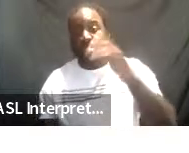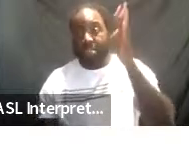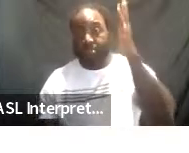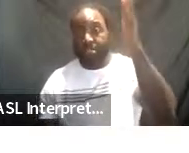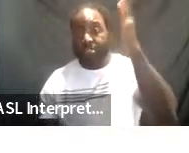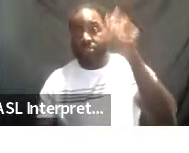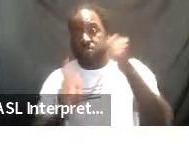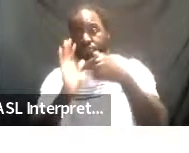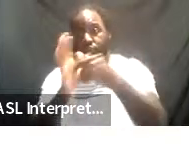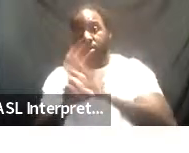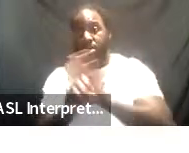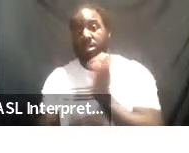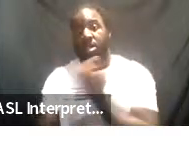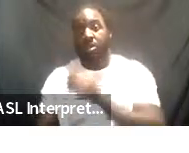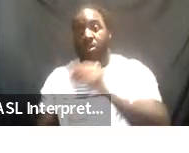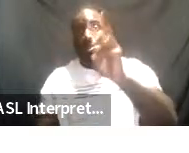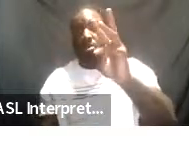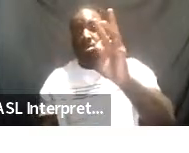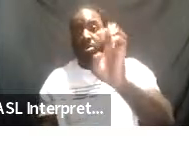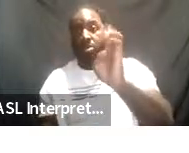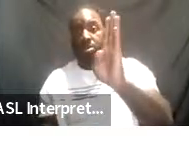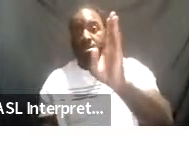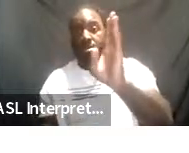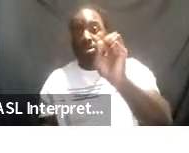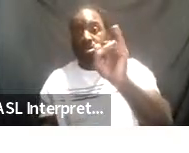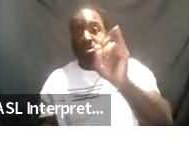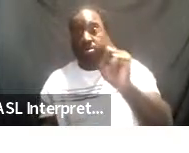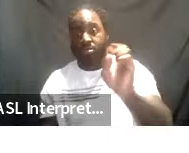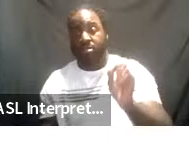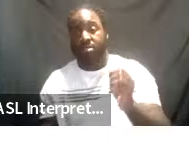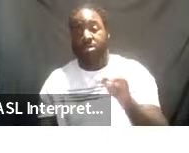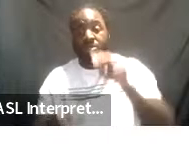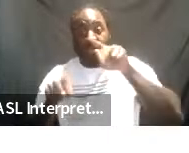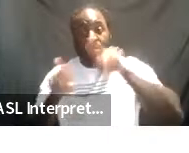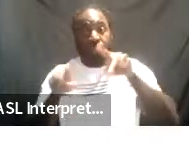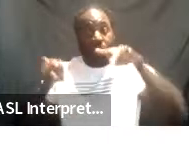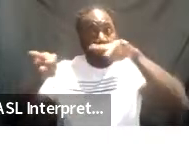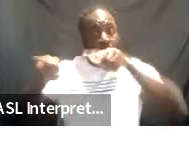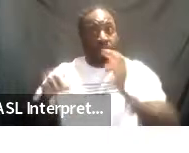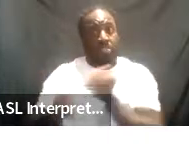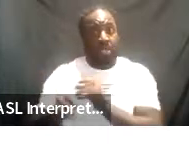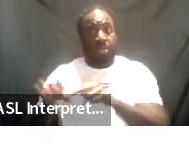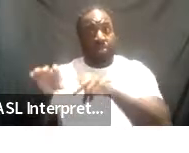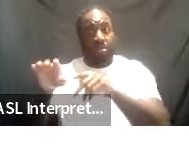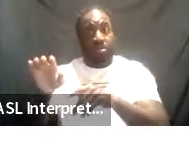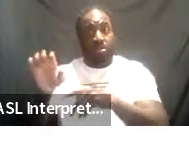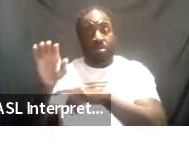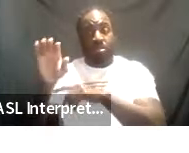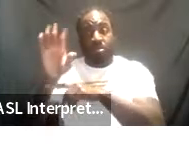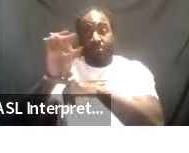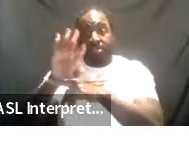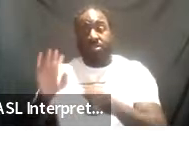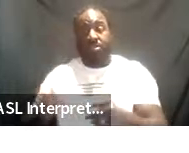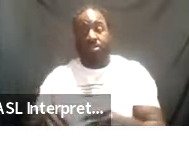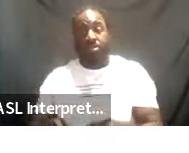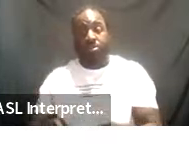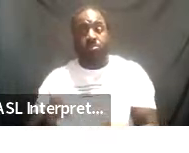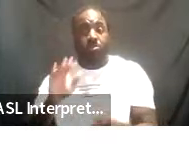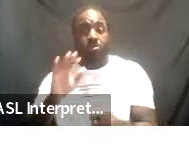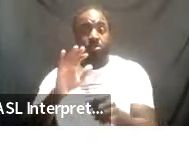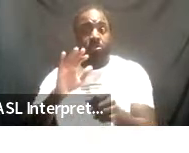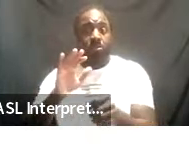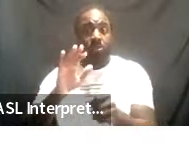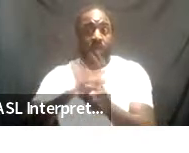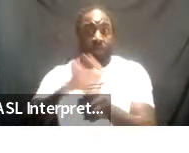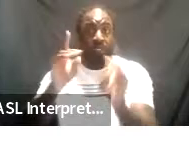website. And you can also watch a recording of this webinar on the Department of